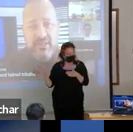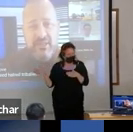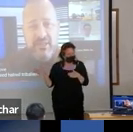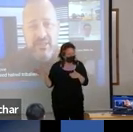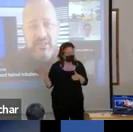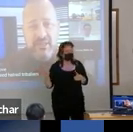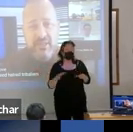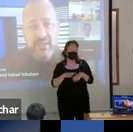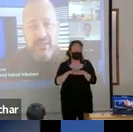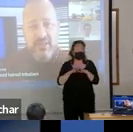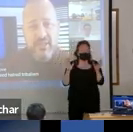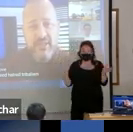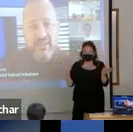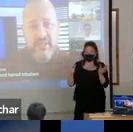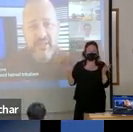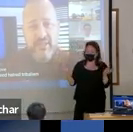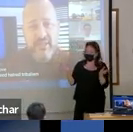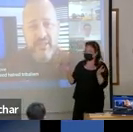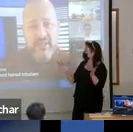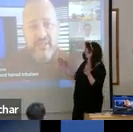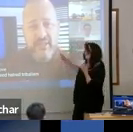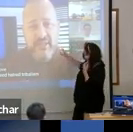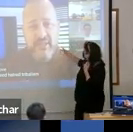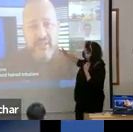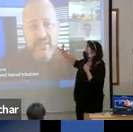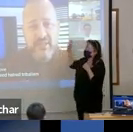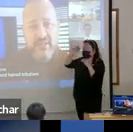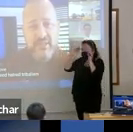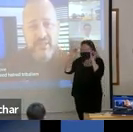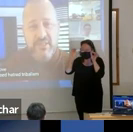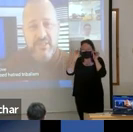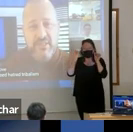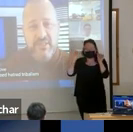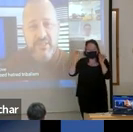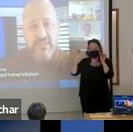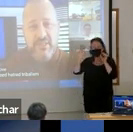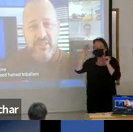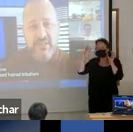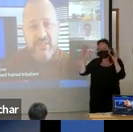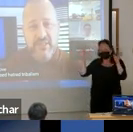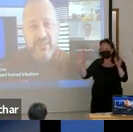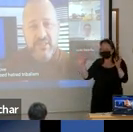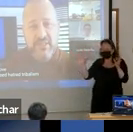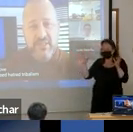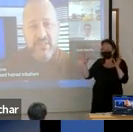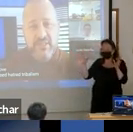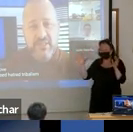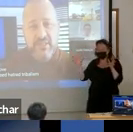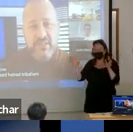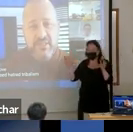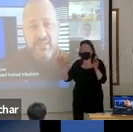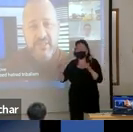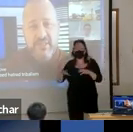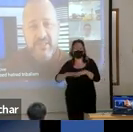INTED conference. And it was really interesting. So I just have to tell you this one thing that I remember